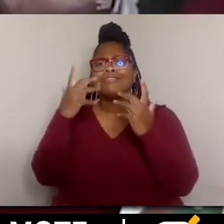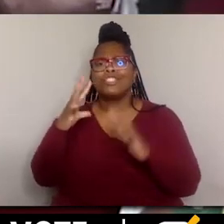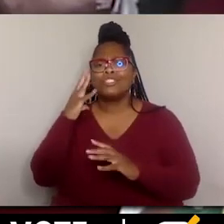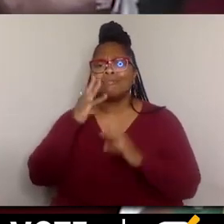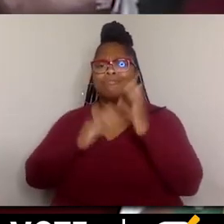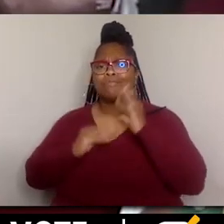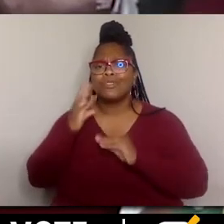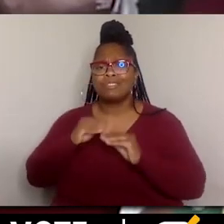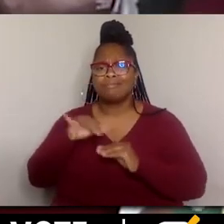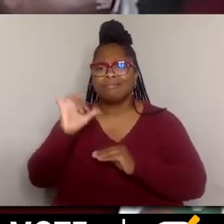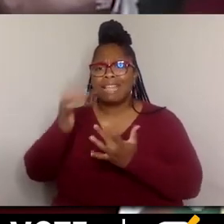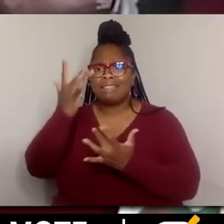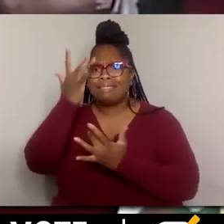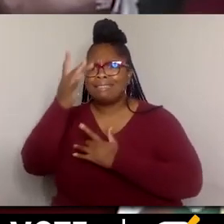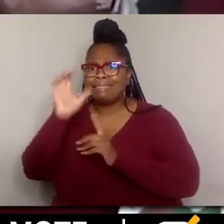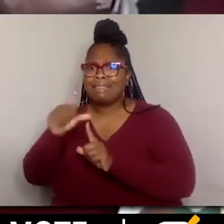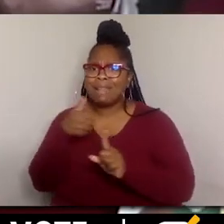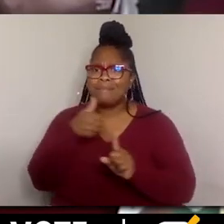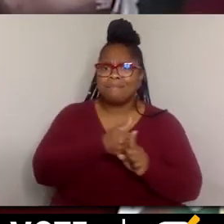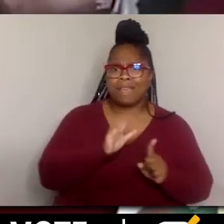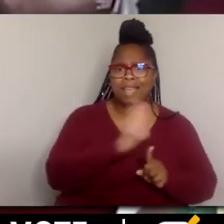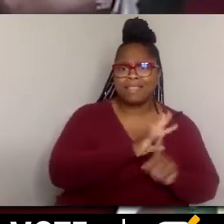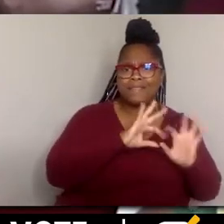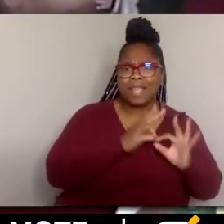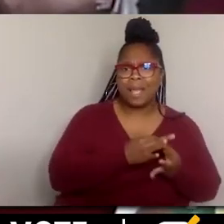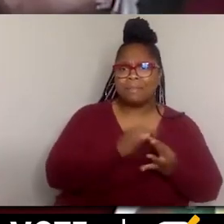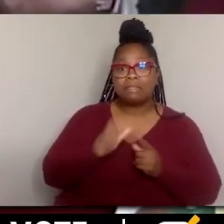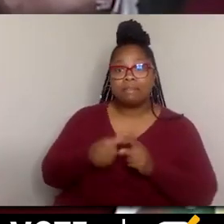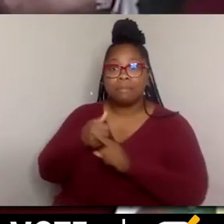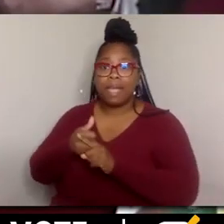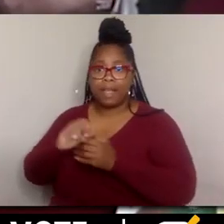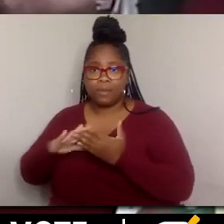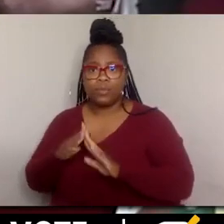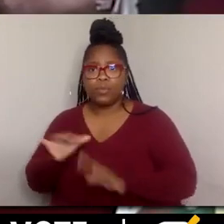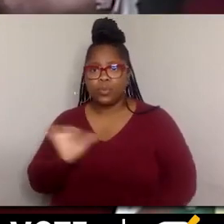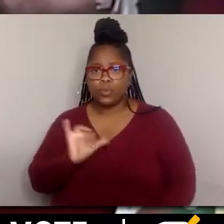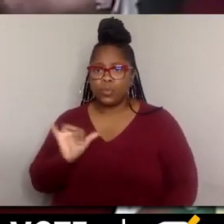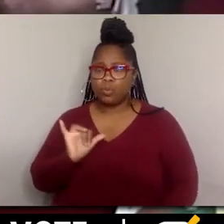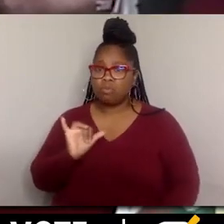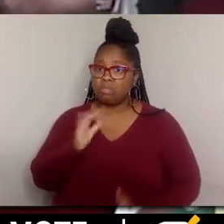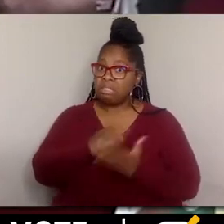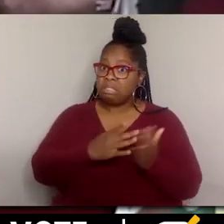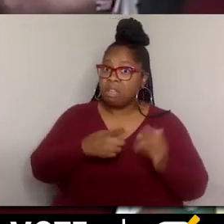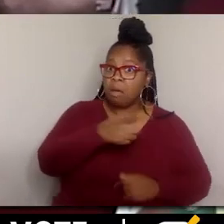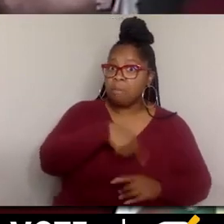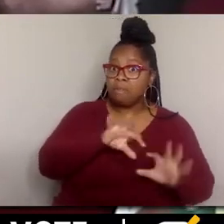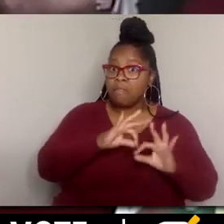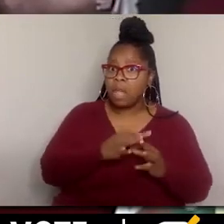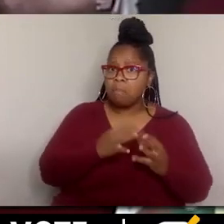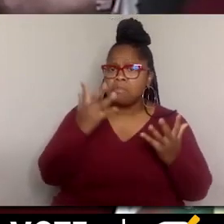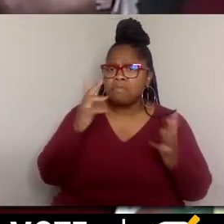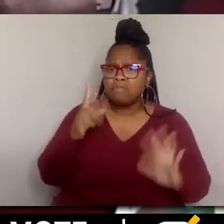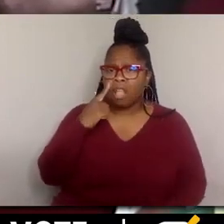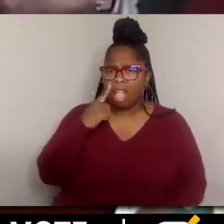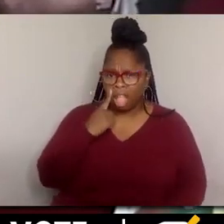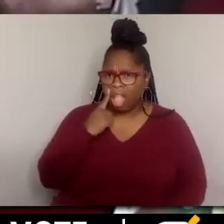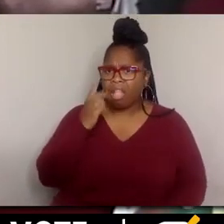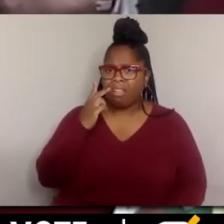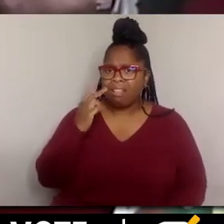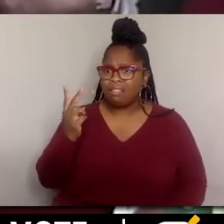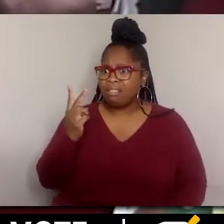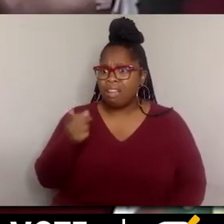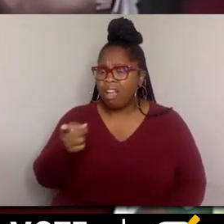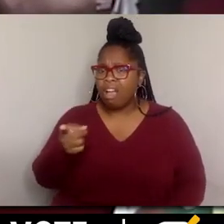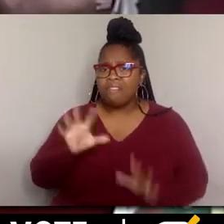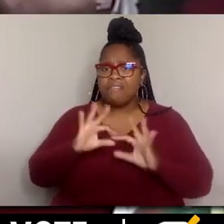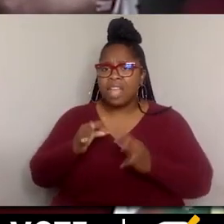their families and communities. Some of them have seen firsthand a family member gasping for